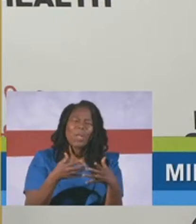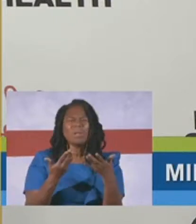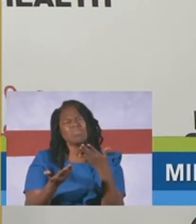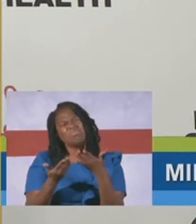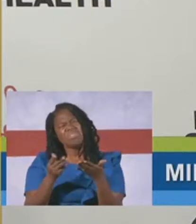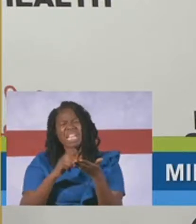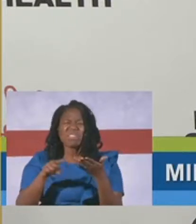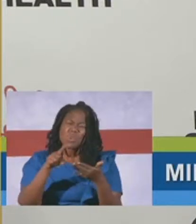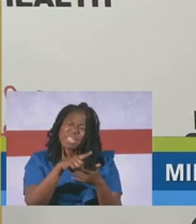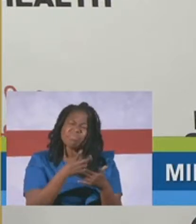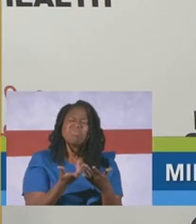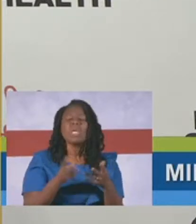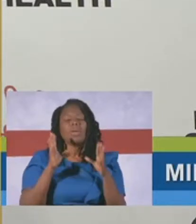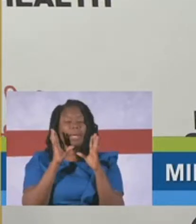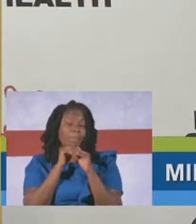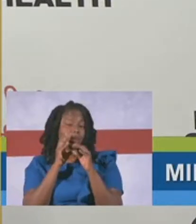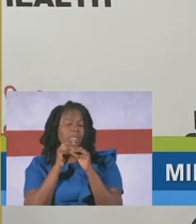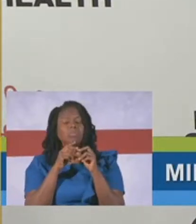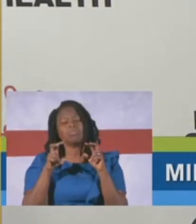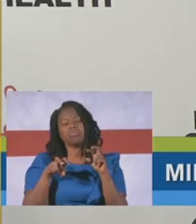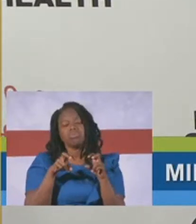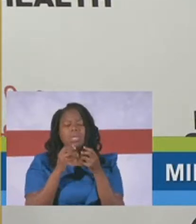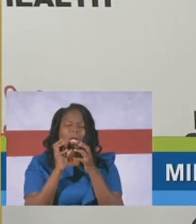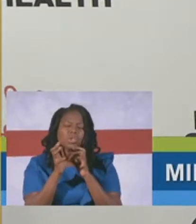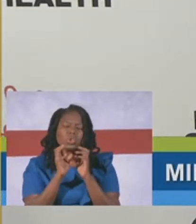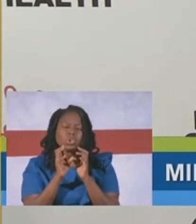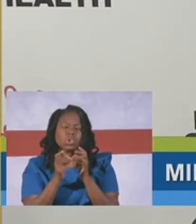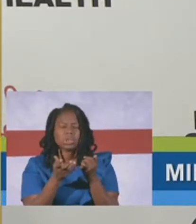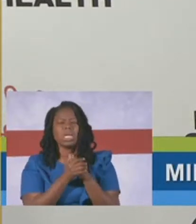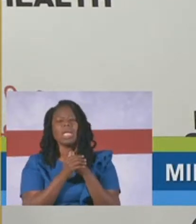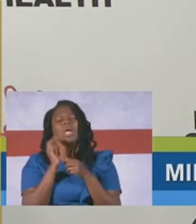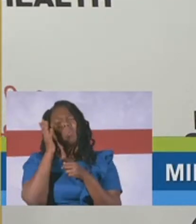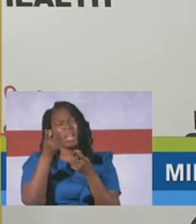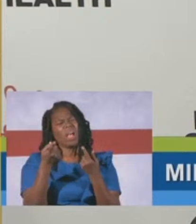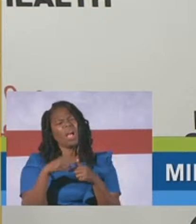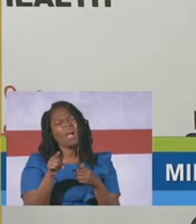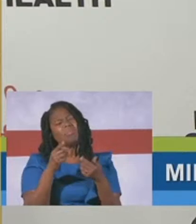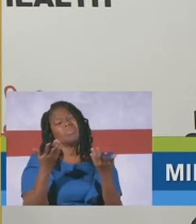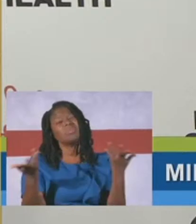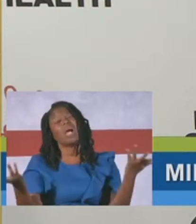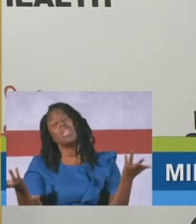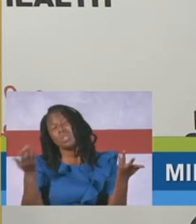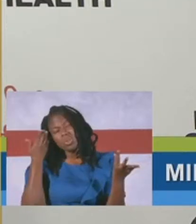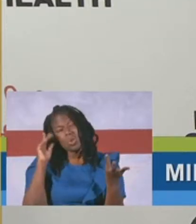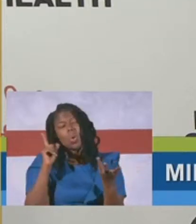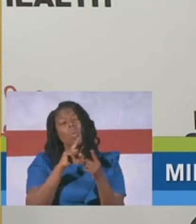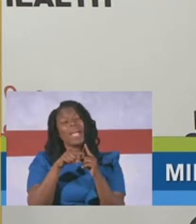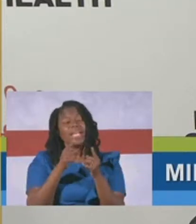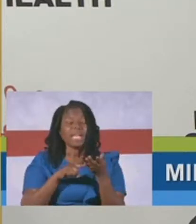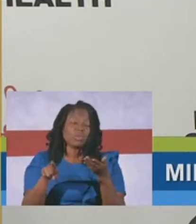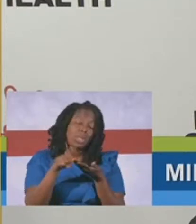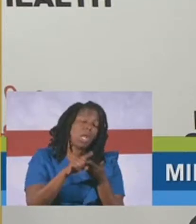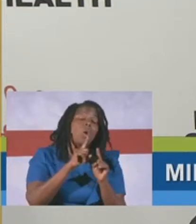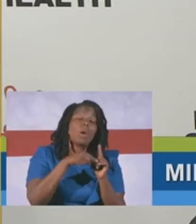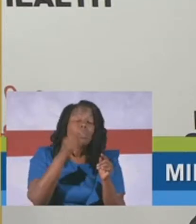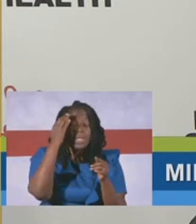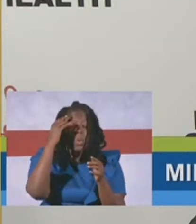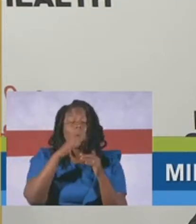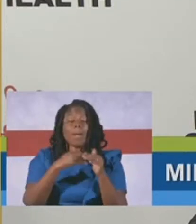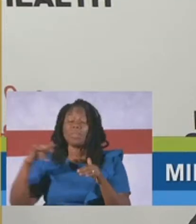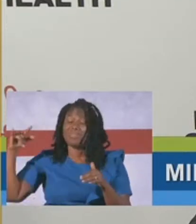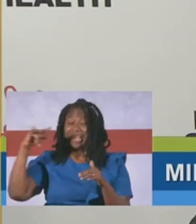on Thursday, and it is going to come in sometime next week. As soon as we have flight details, we'll of course let you